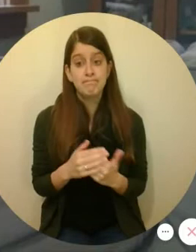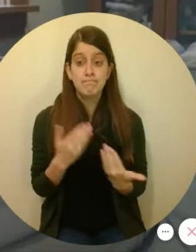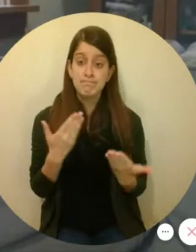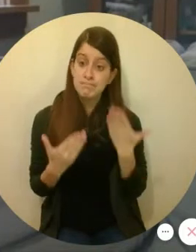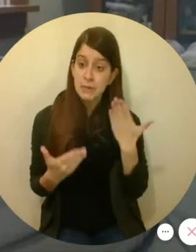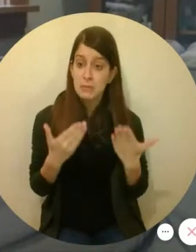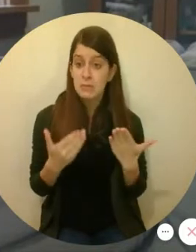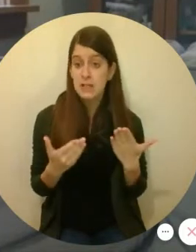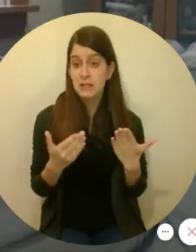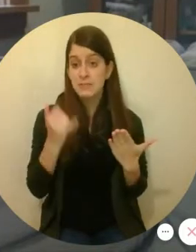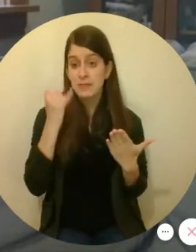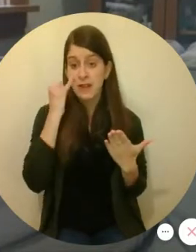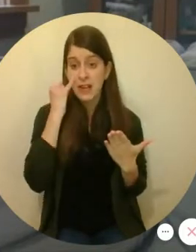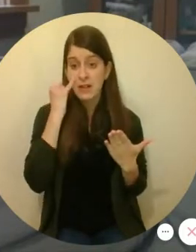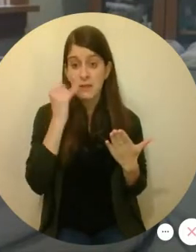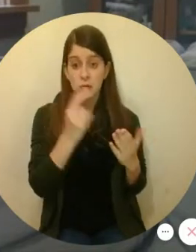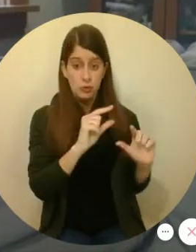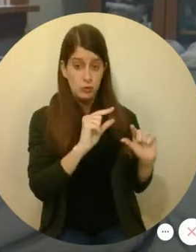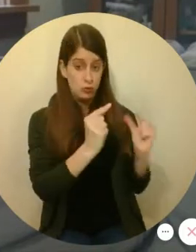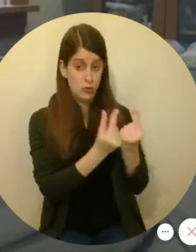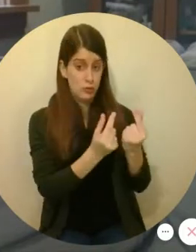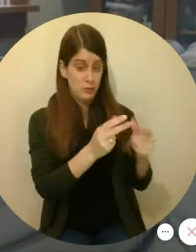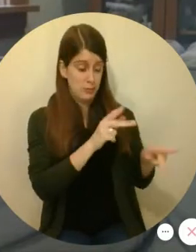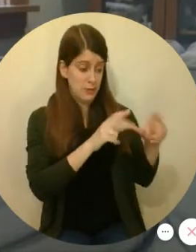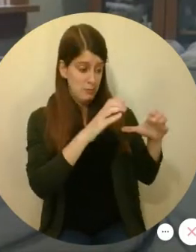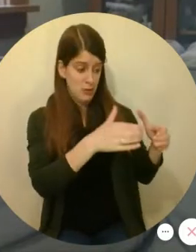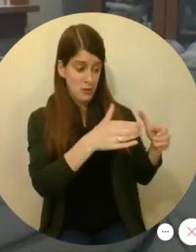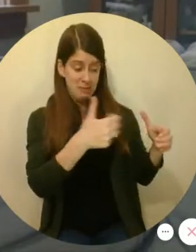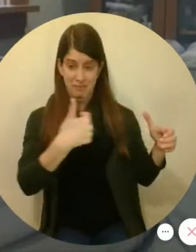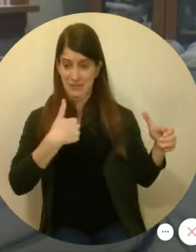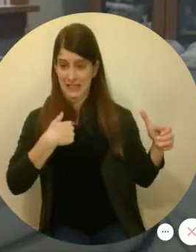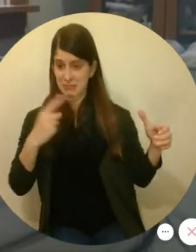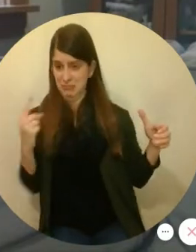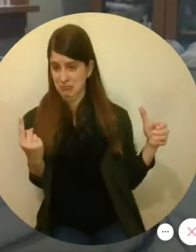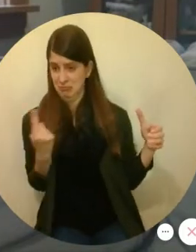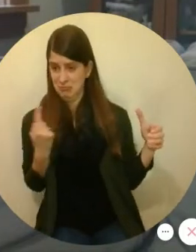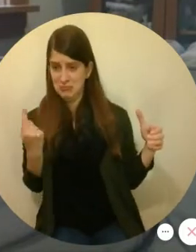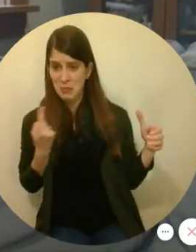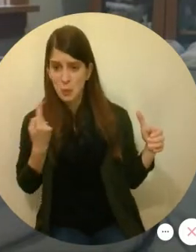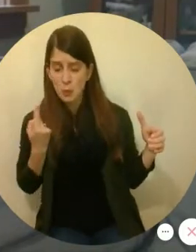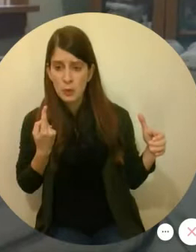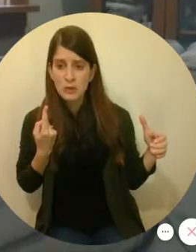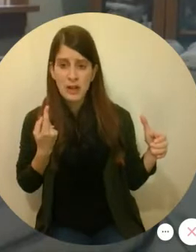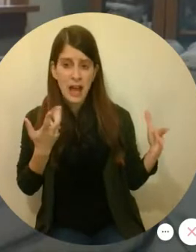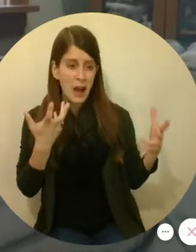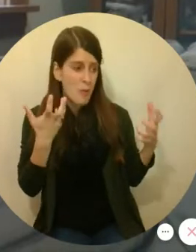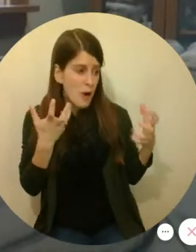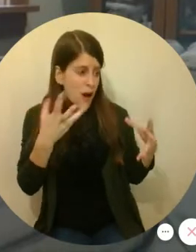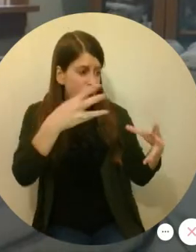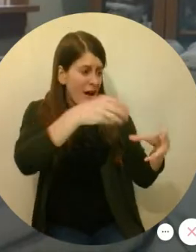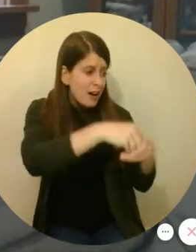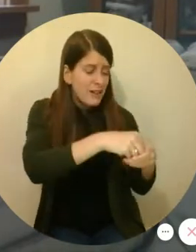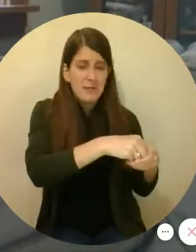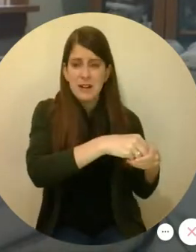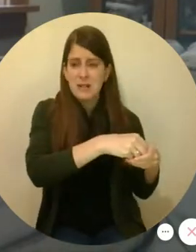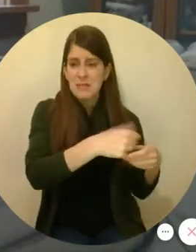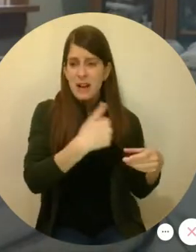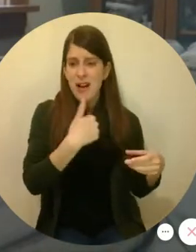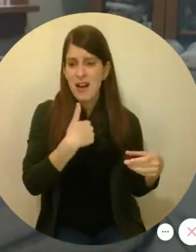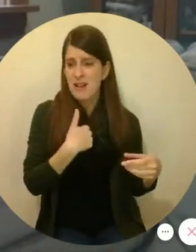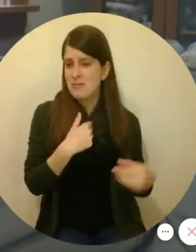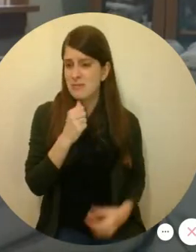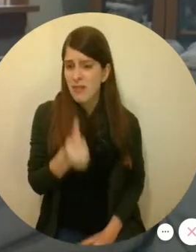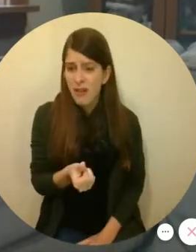been excluded, we've been left out of a group or an activity that we wanted to be included in. It might